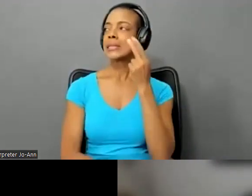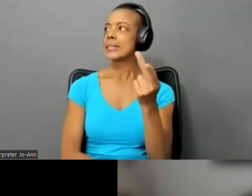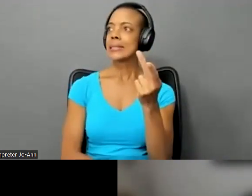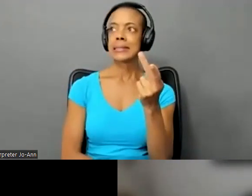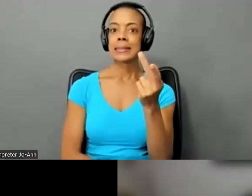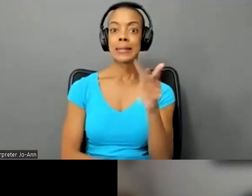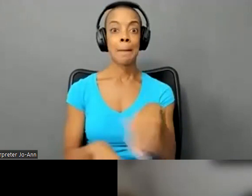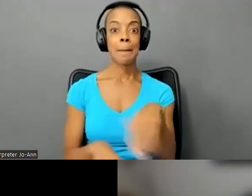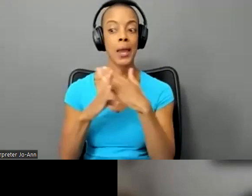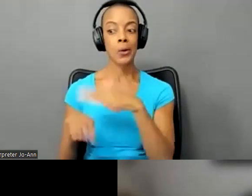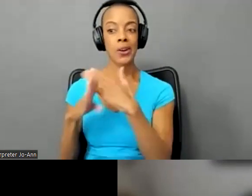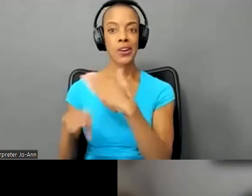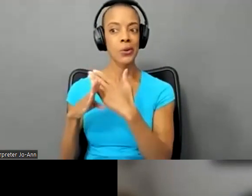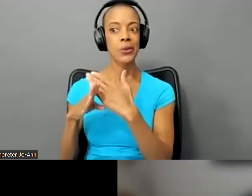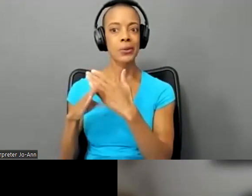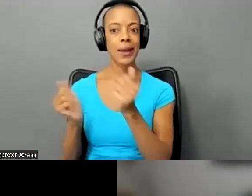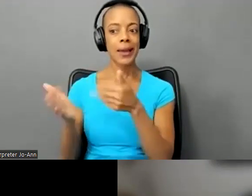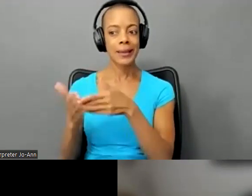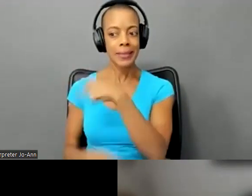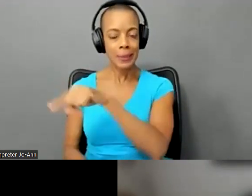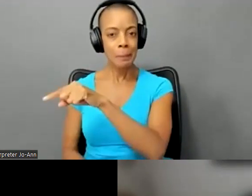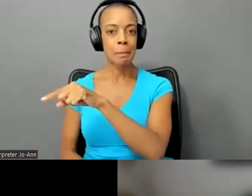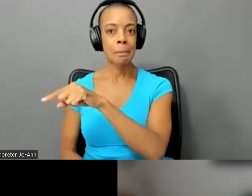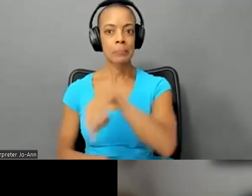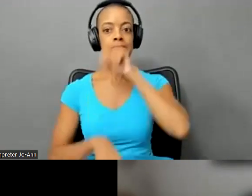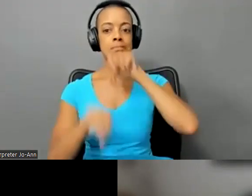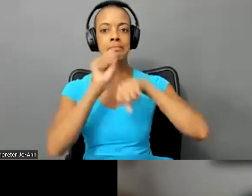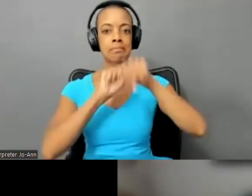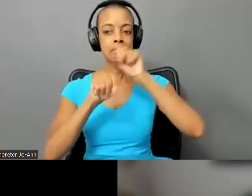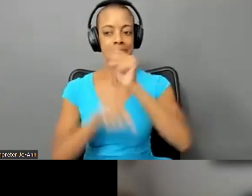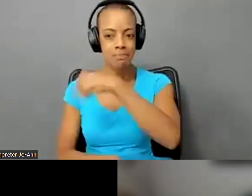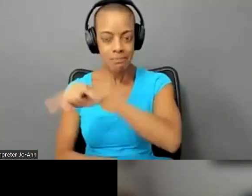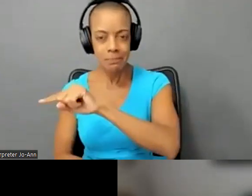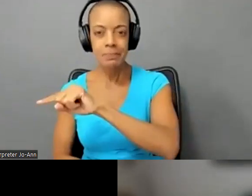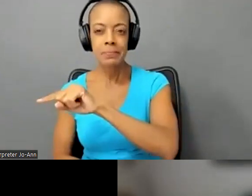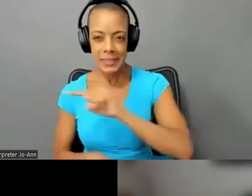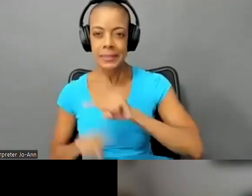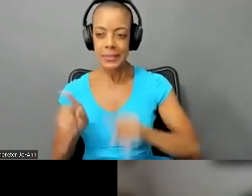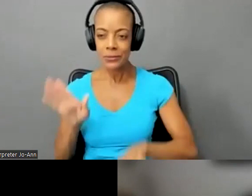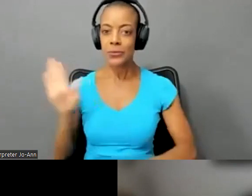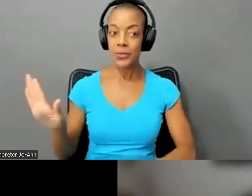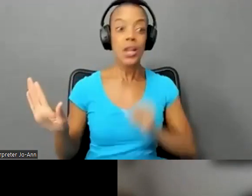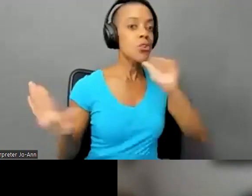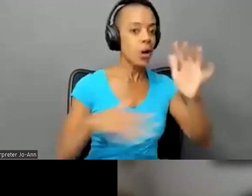barriers that Indigenous women face that are different for Indigenous women than non-Indigenous women.